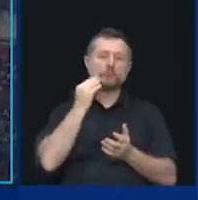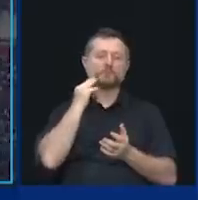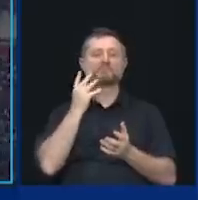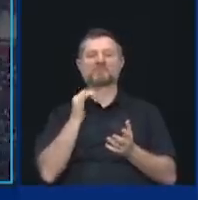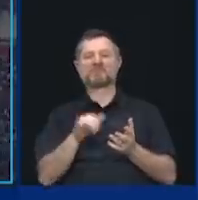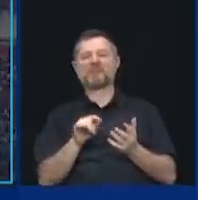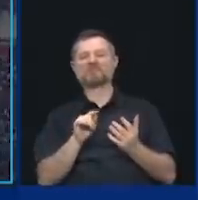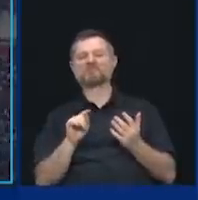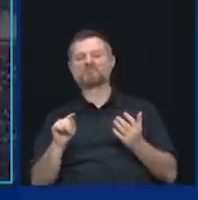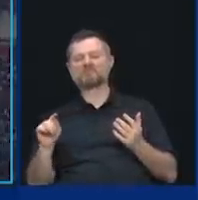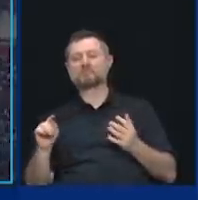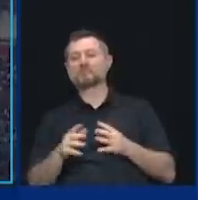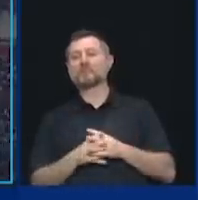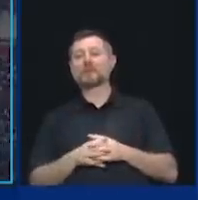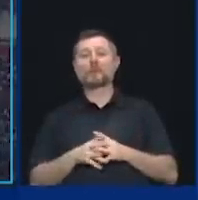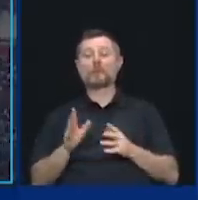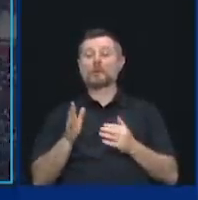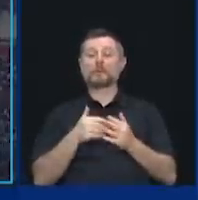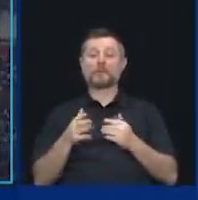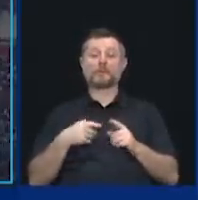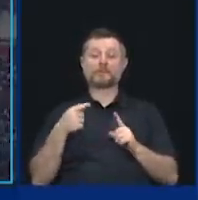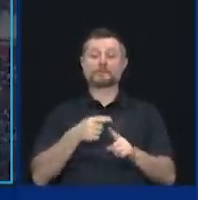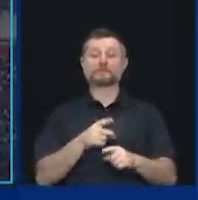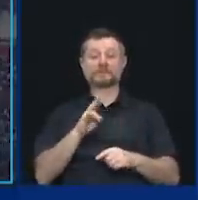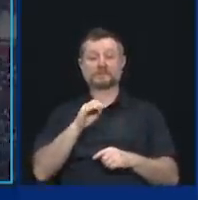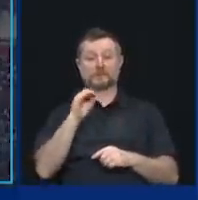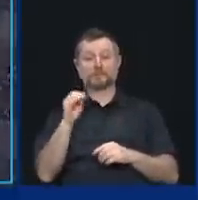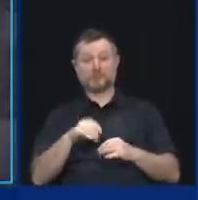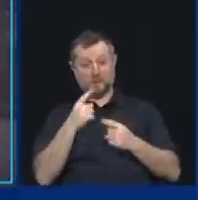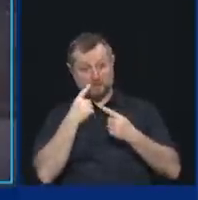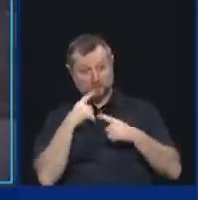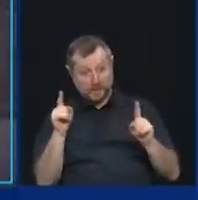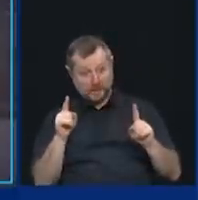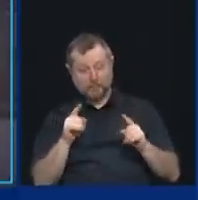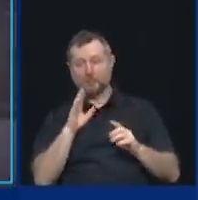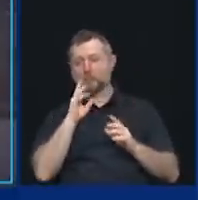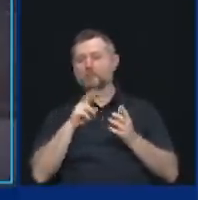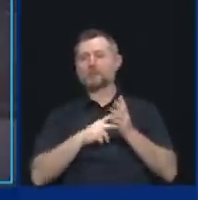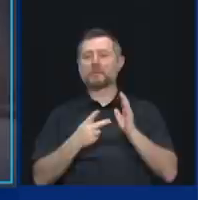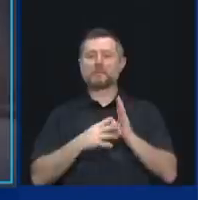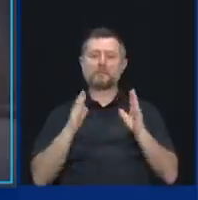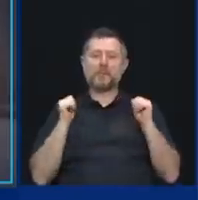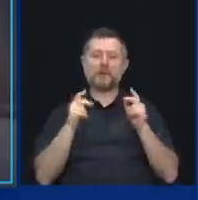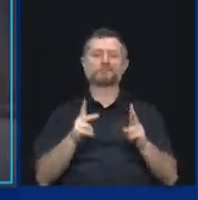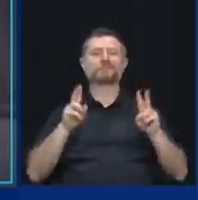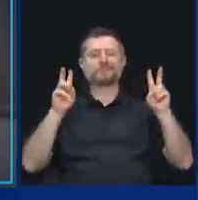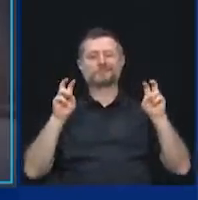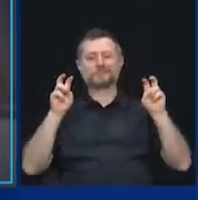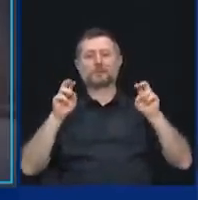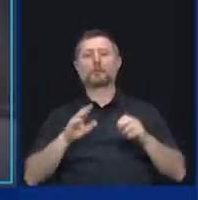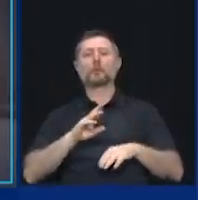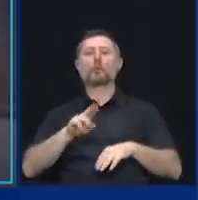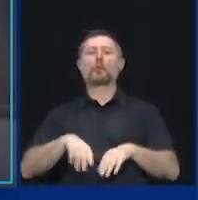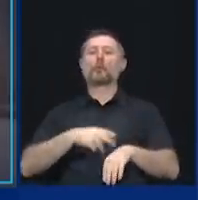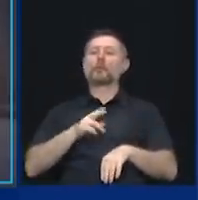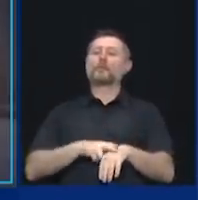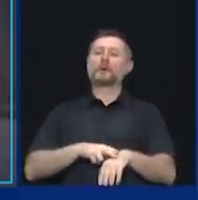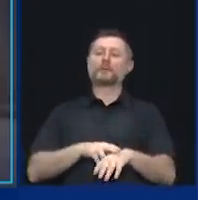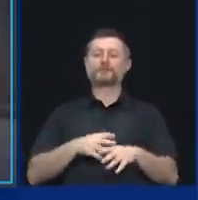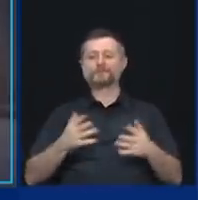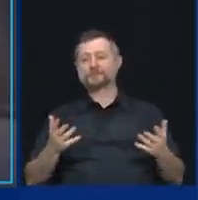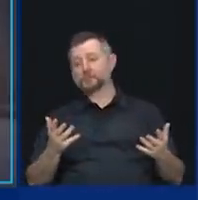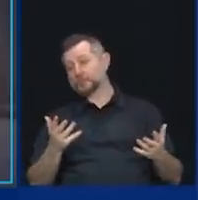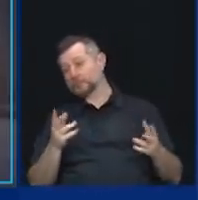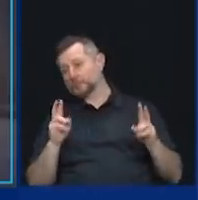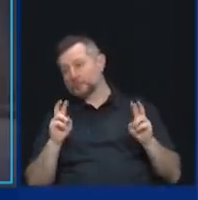hit 70%. We will be back to life as normal, or as normal as you can